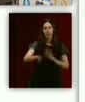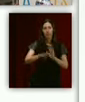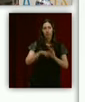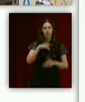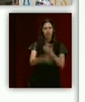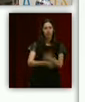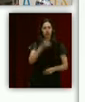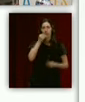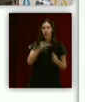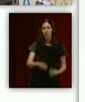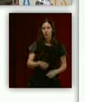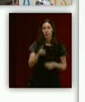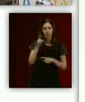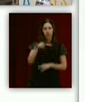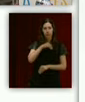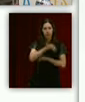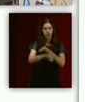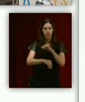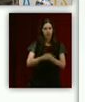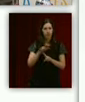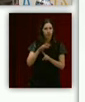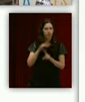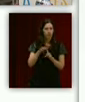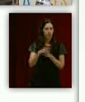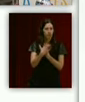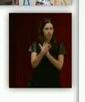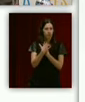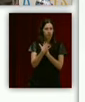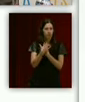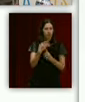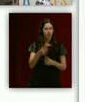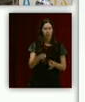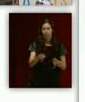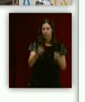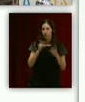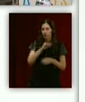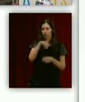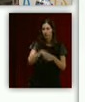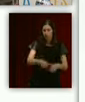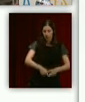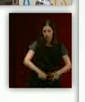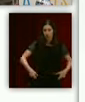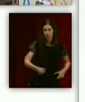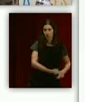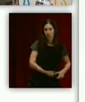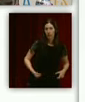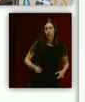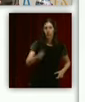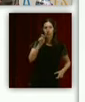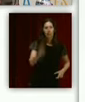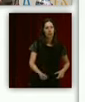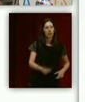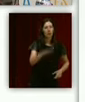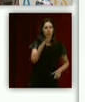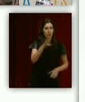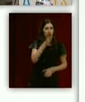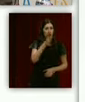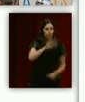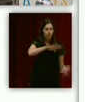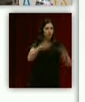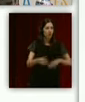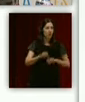screen shows how this person is using the walker. In this case, they're using an inertia sensor